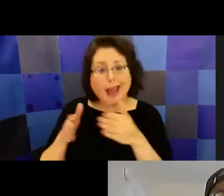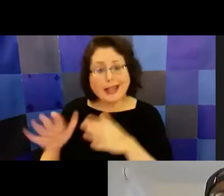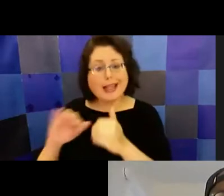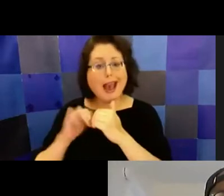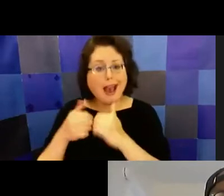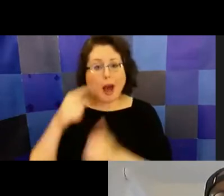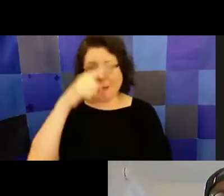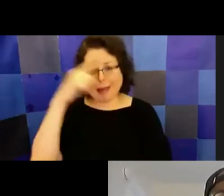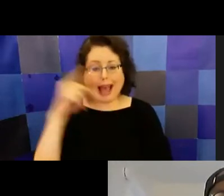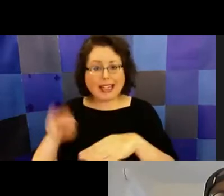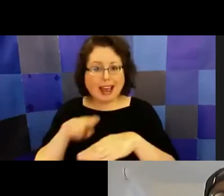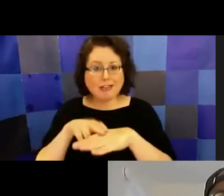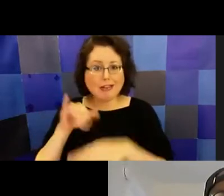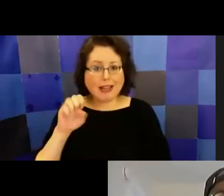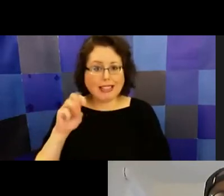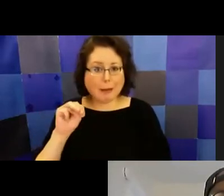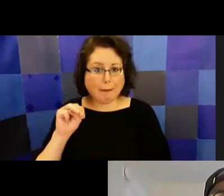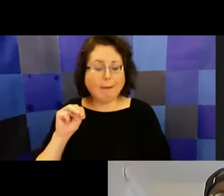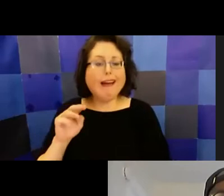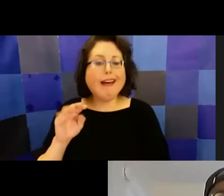Black nationalism enabled